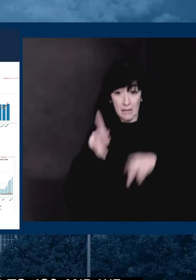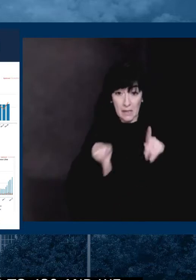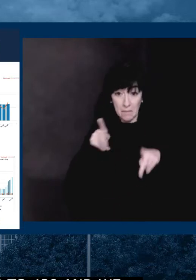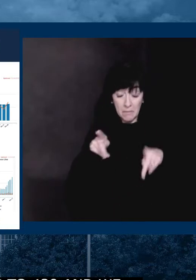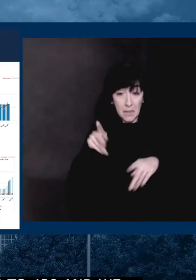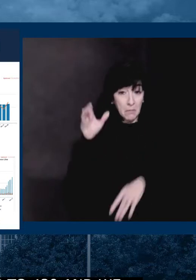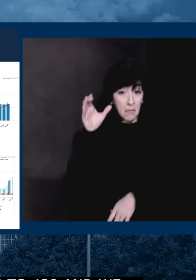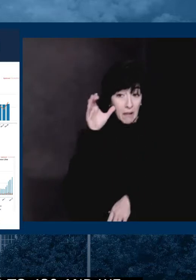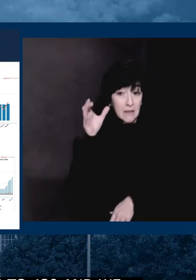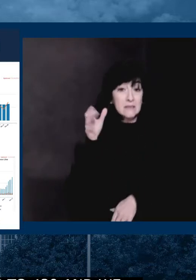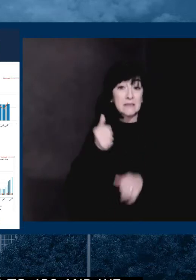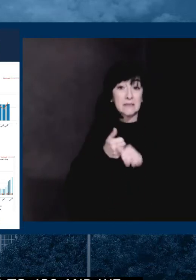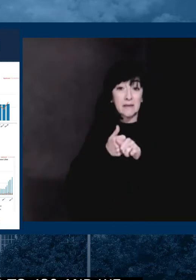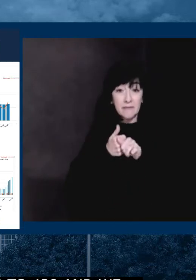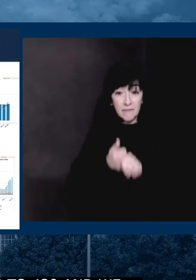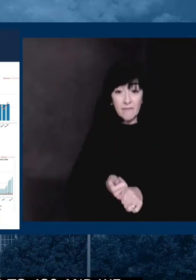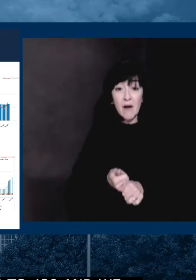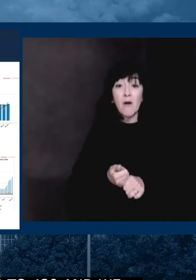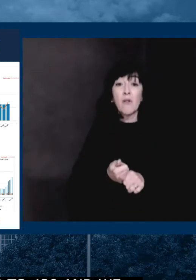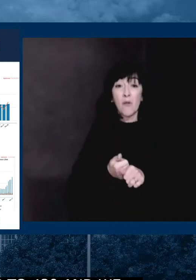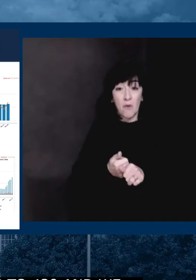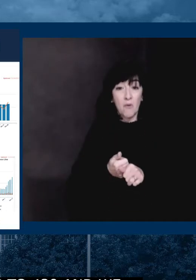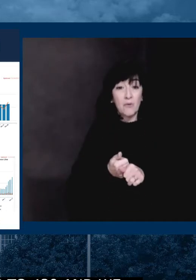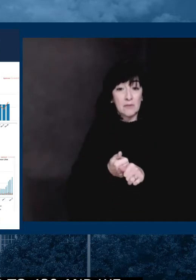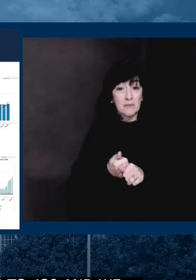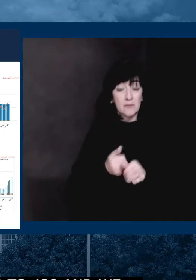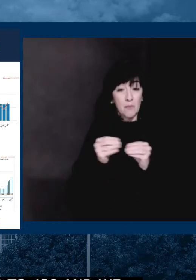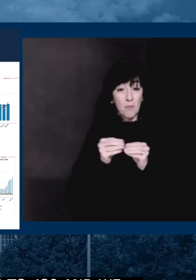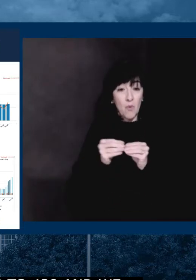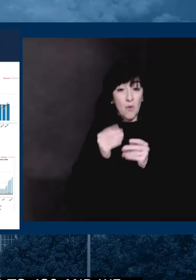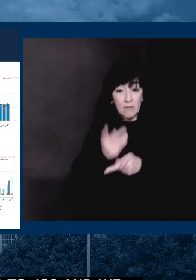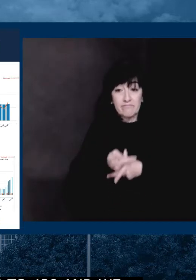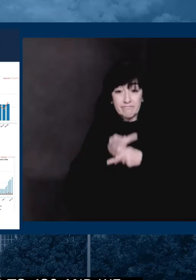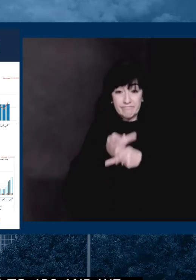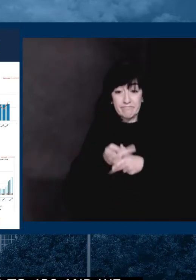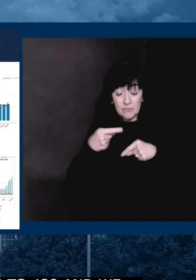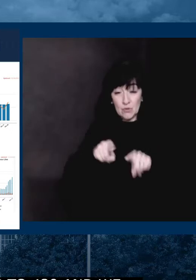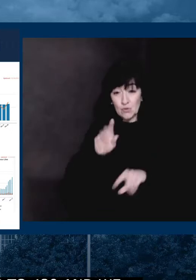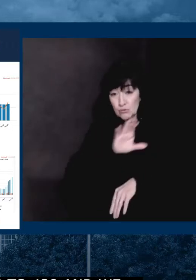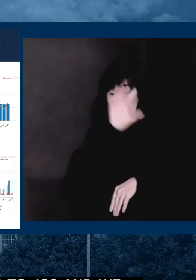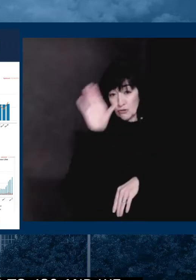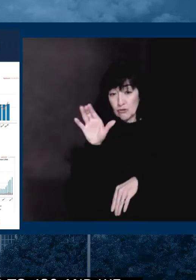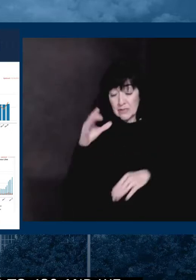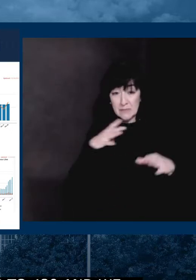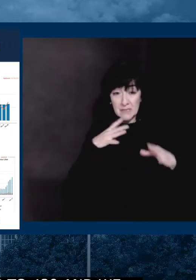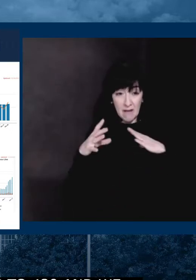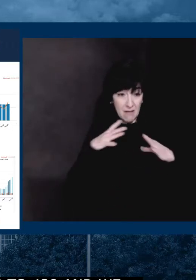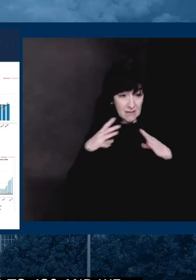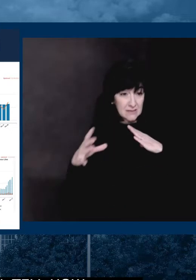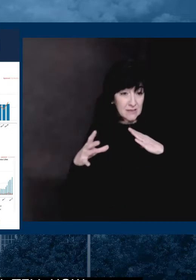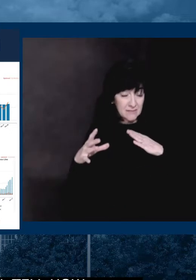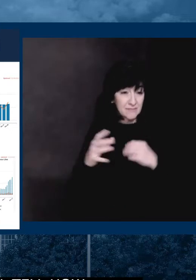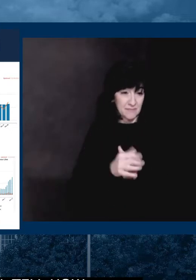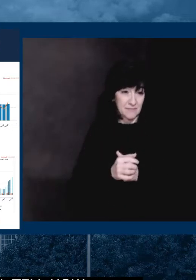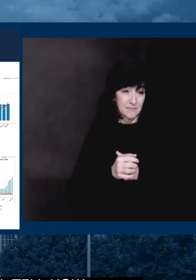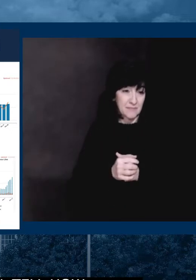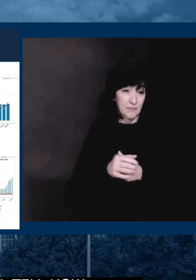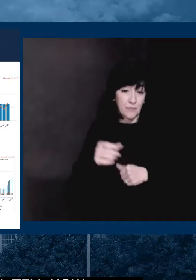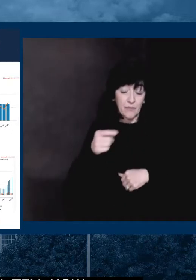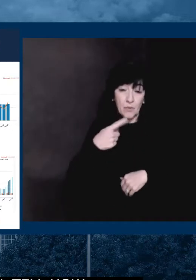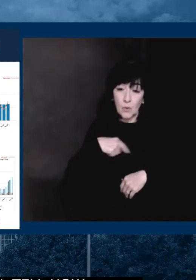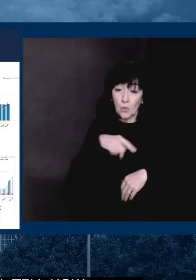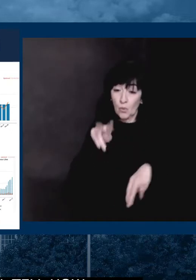New hospital admissions are lower each day over that 14-day trend. New